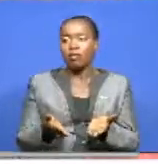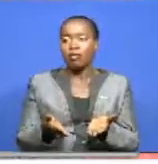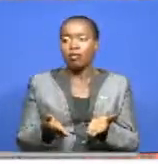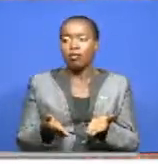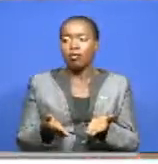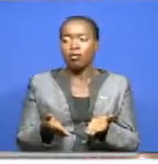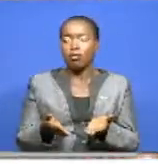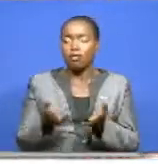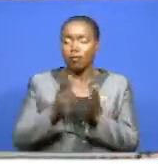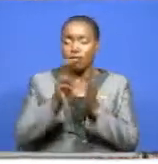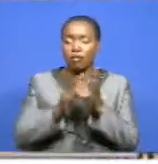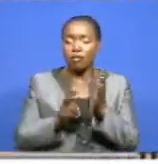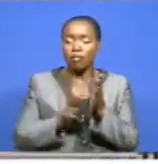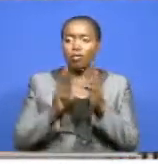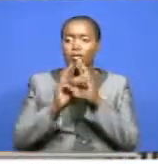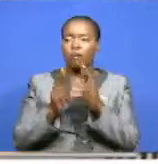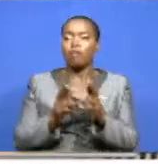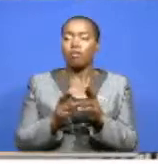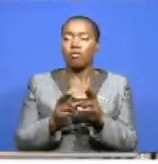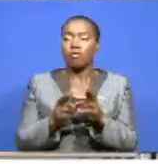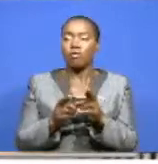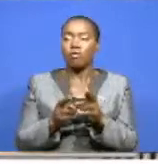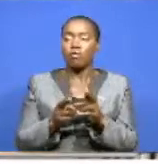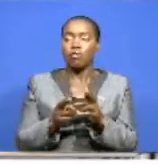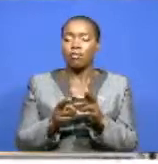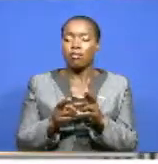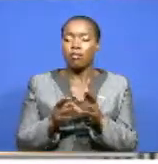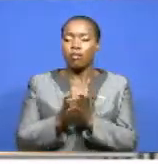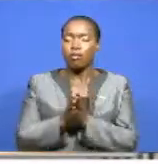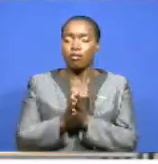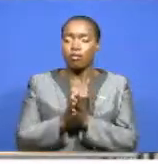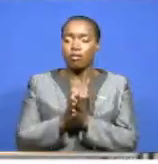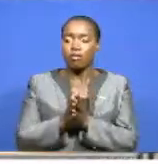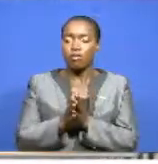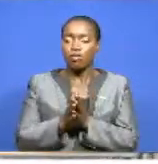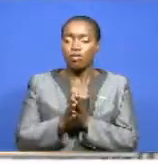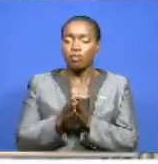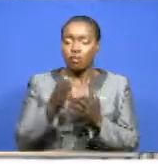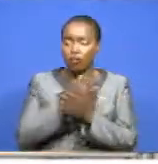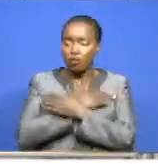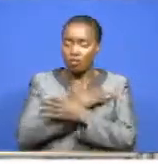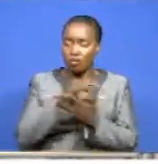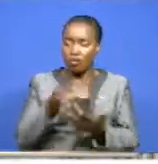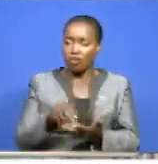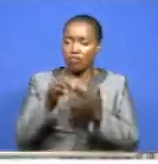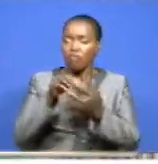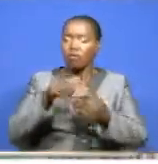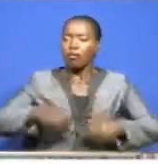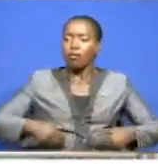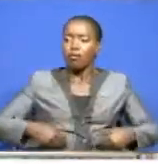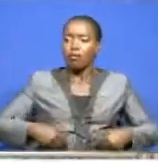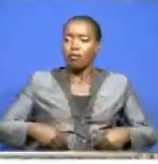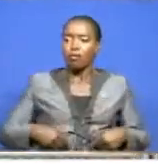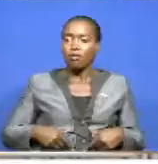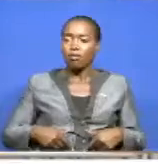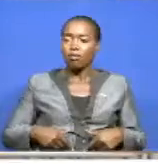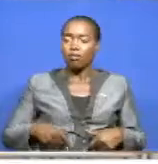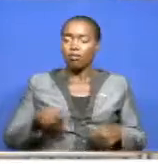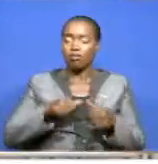I've read the report, and the report is very friendly, especially to the youth, who you know are